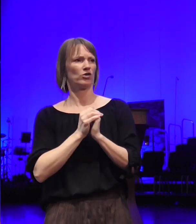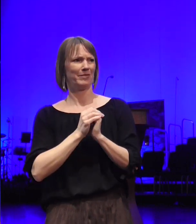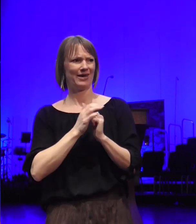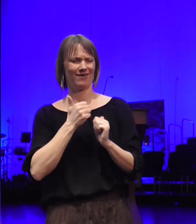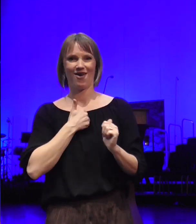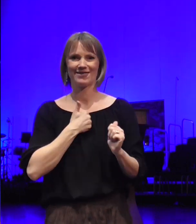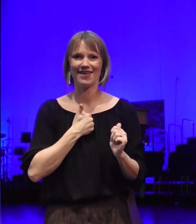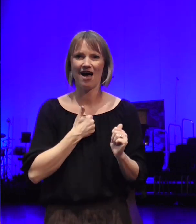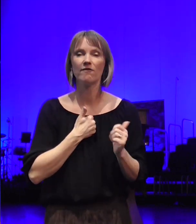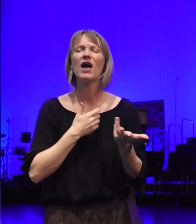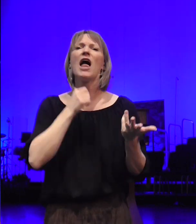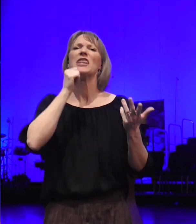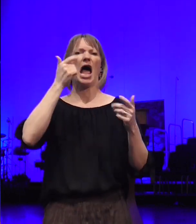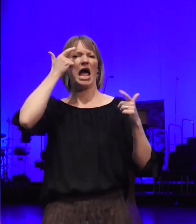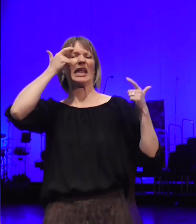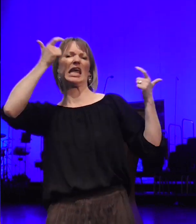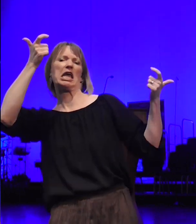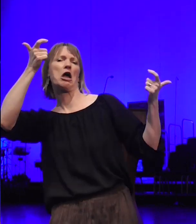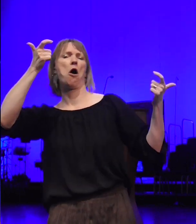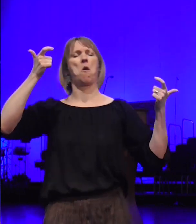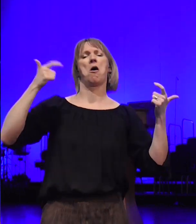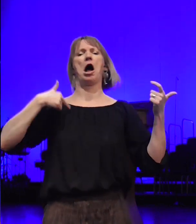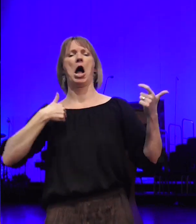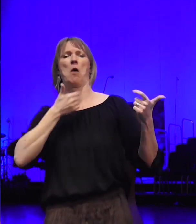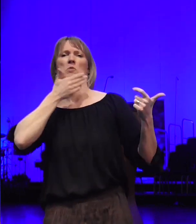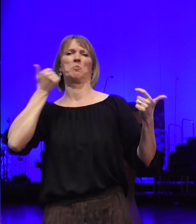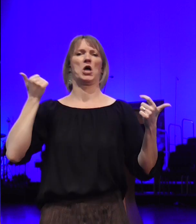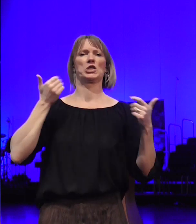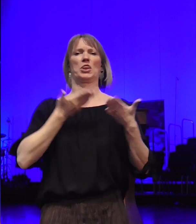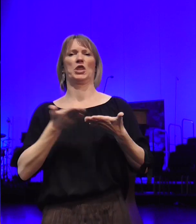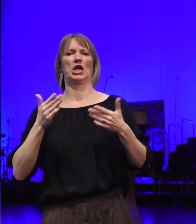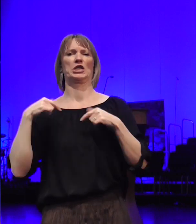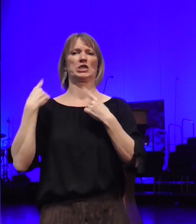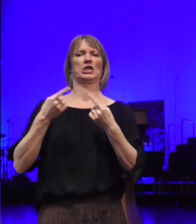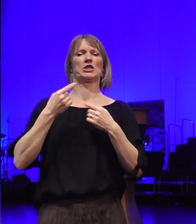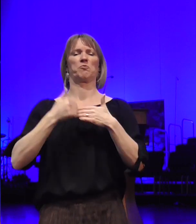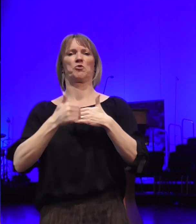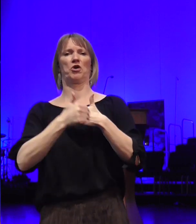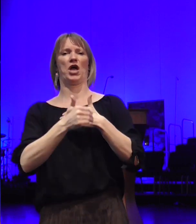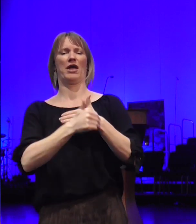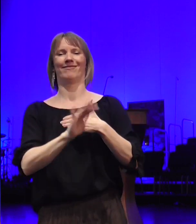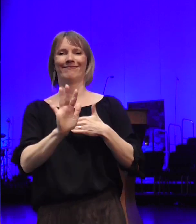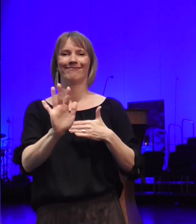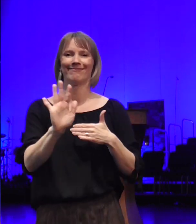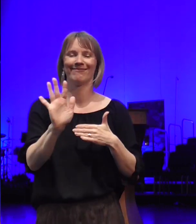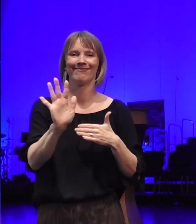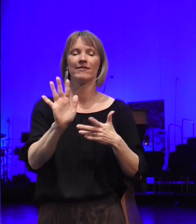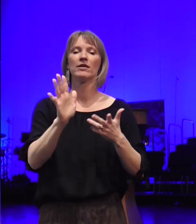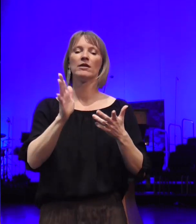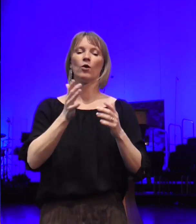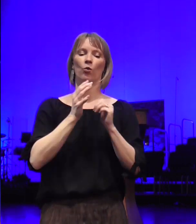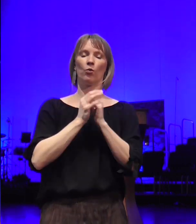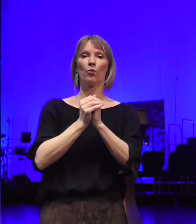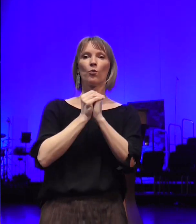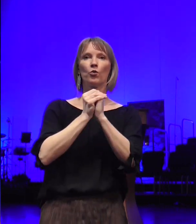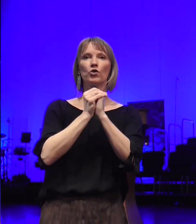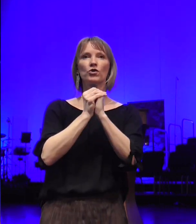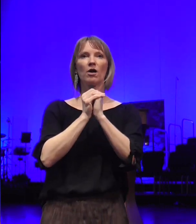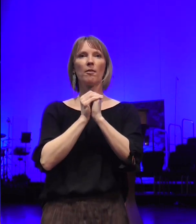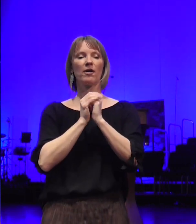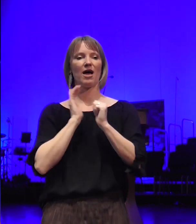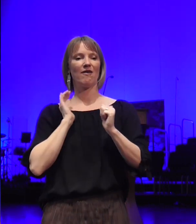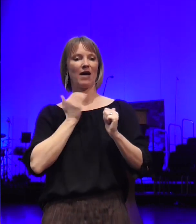ourselves. Not in an ego way like, I'm the greatest thing since sliced bread. It's a worship of